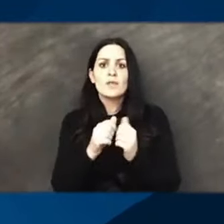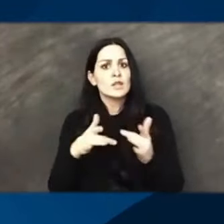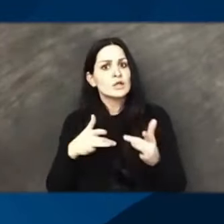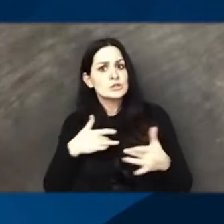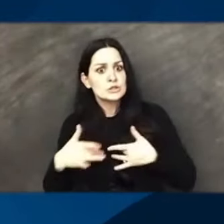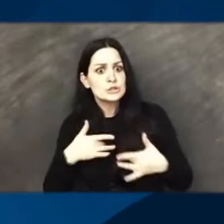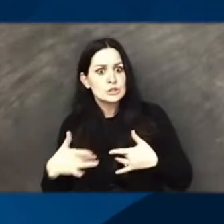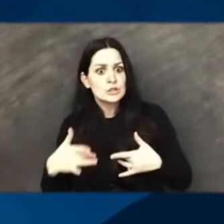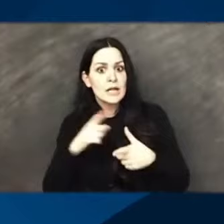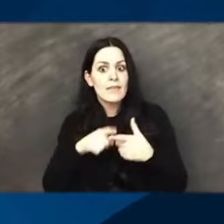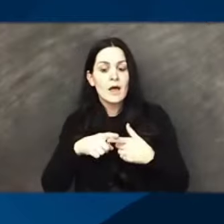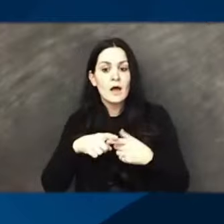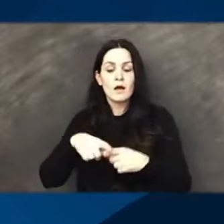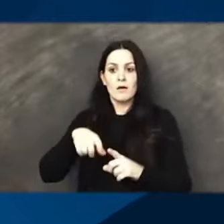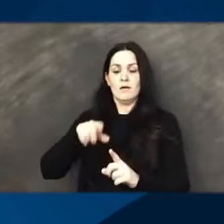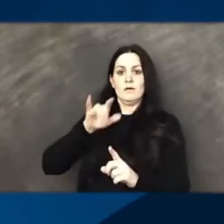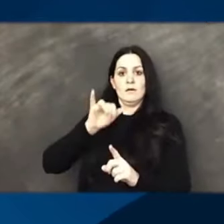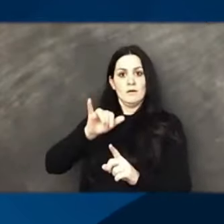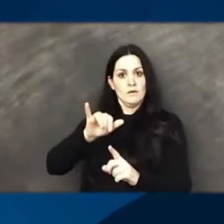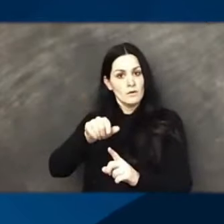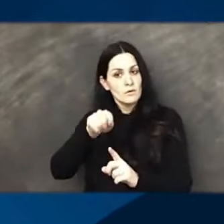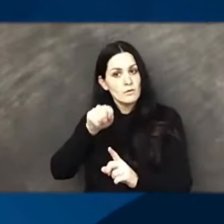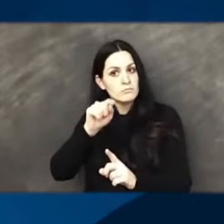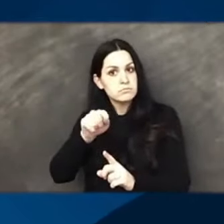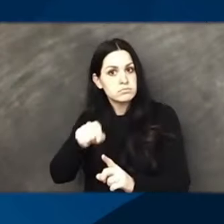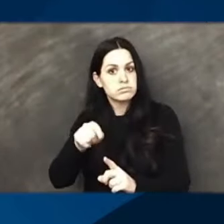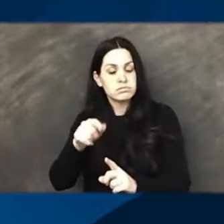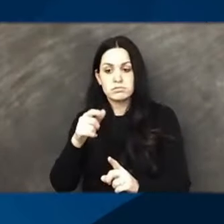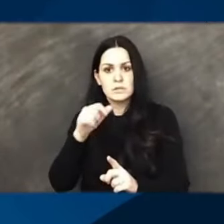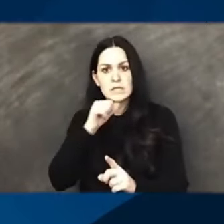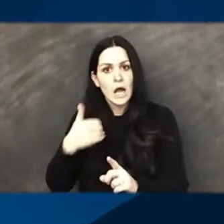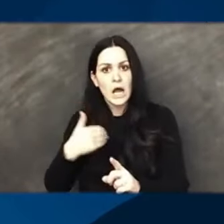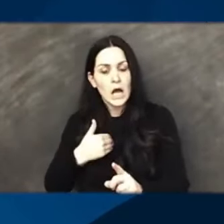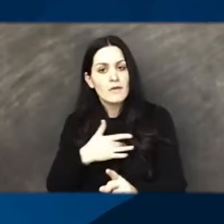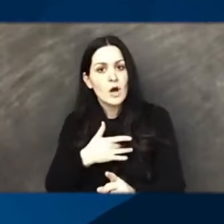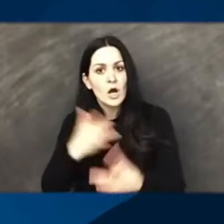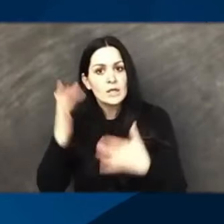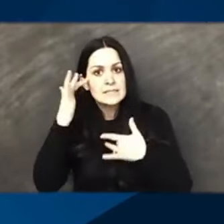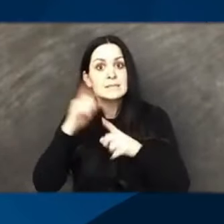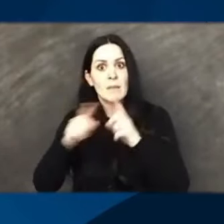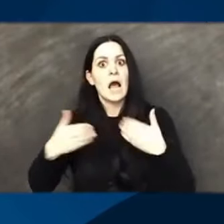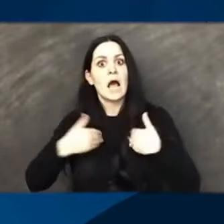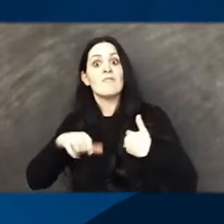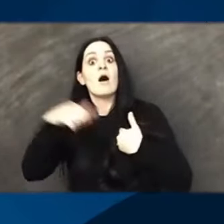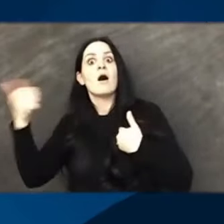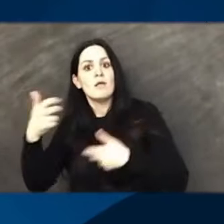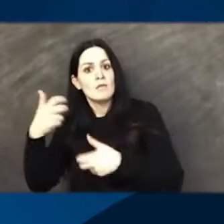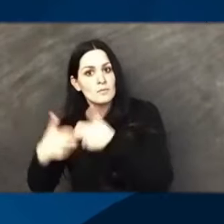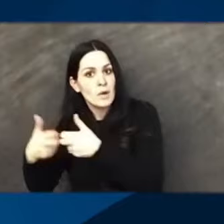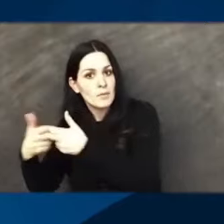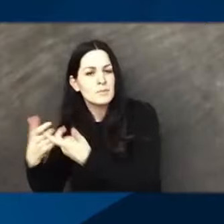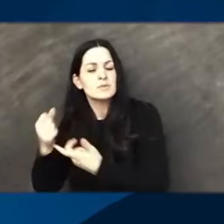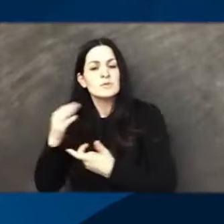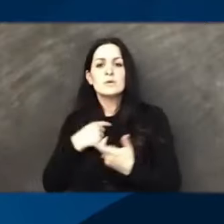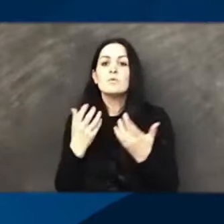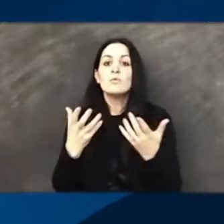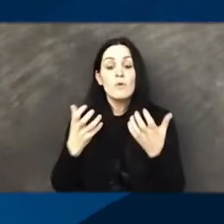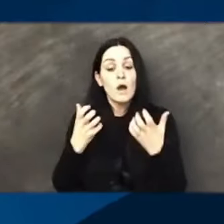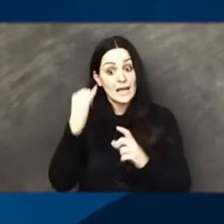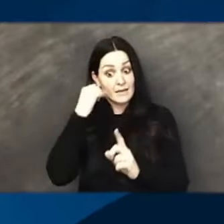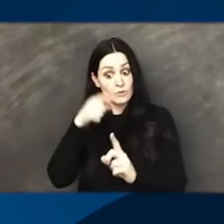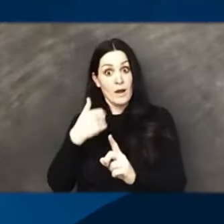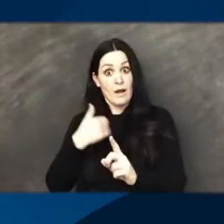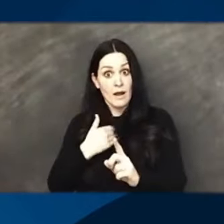out that thankfully they're not having heart disease. But we want people to come to the emergency department quickly so we can get these therapies to them as soon as